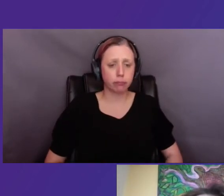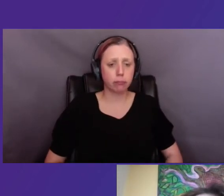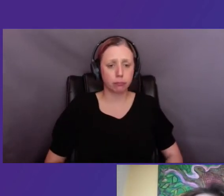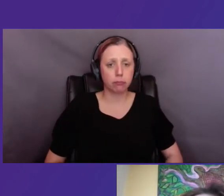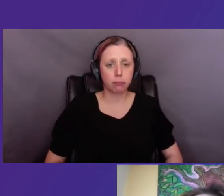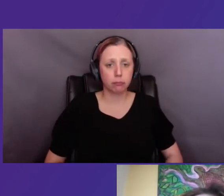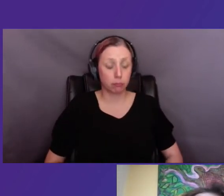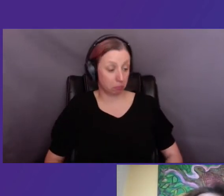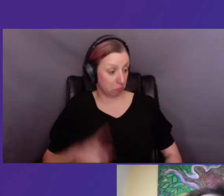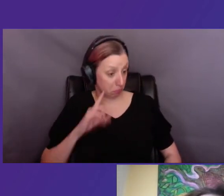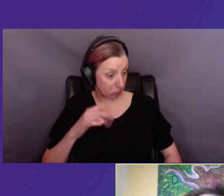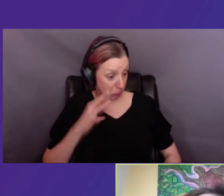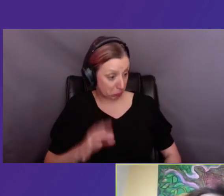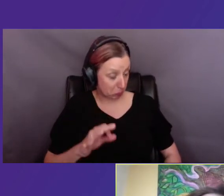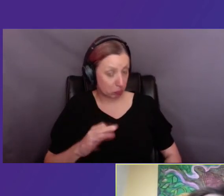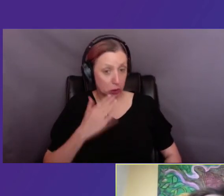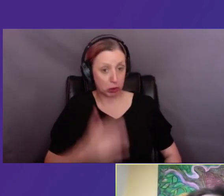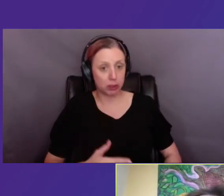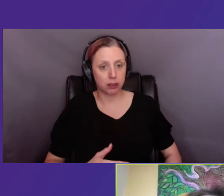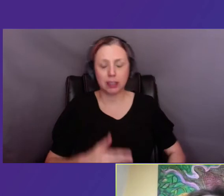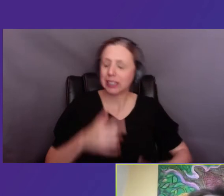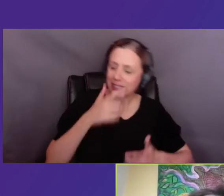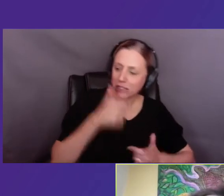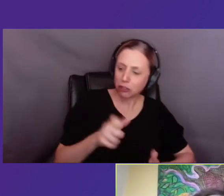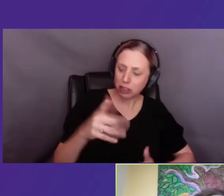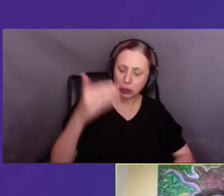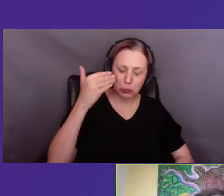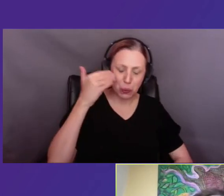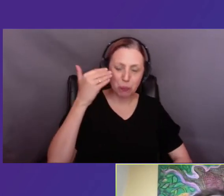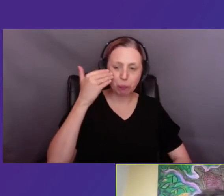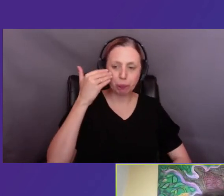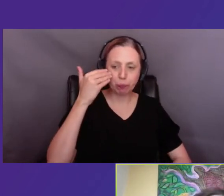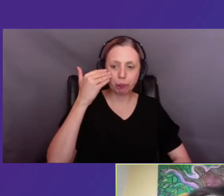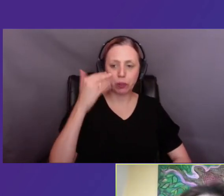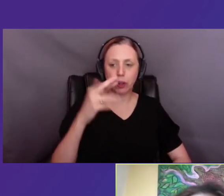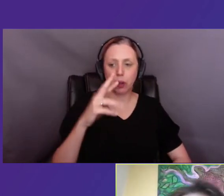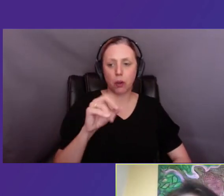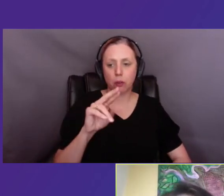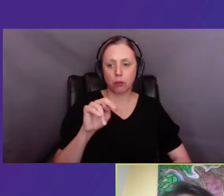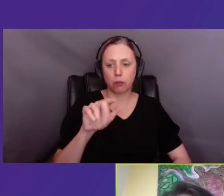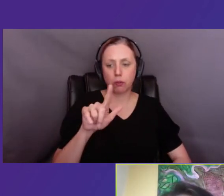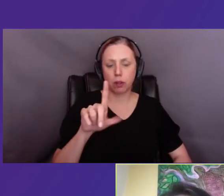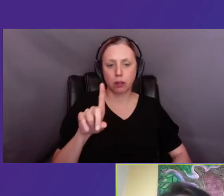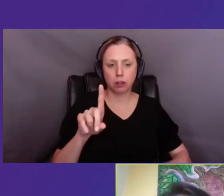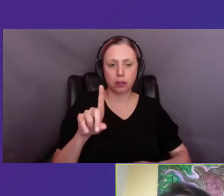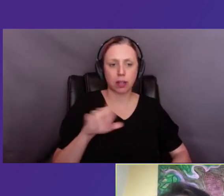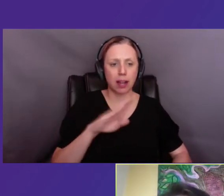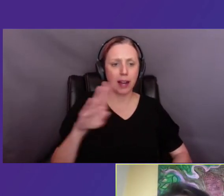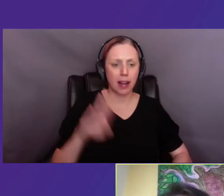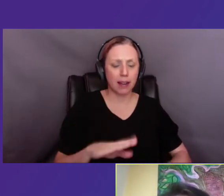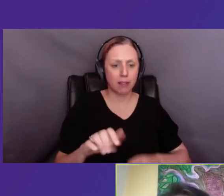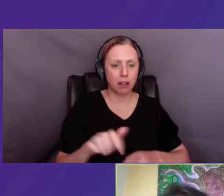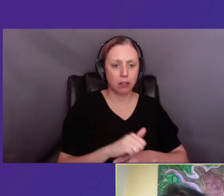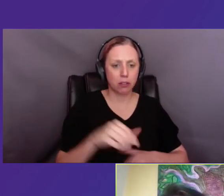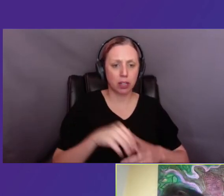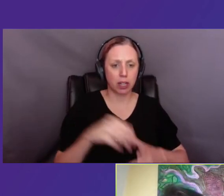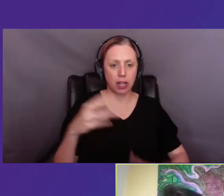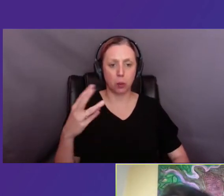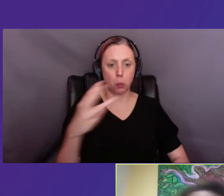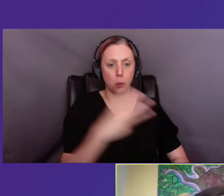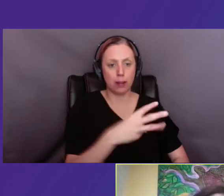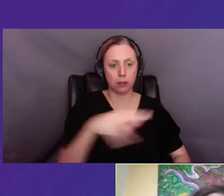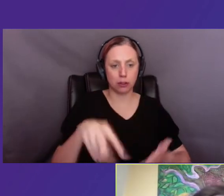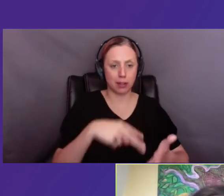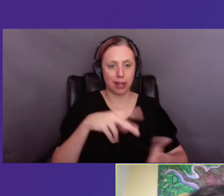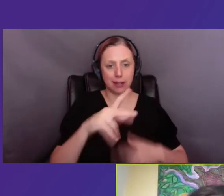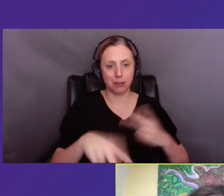How does that sound? It's interesting, Ronald. I have never trained in Western dance forms, and I